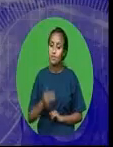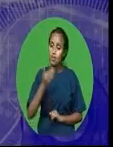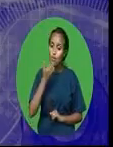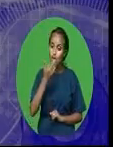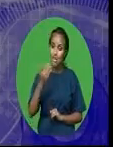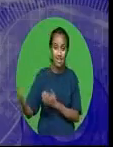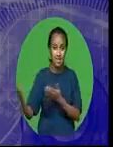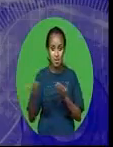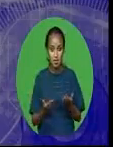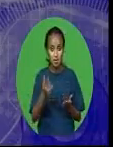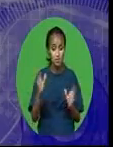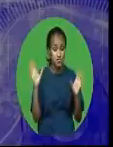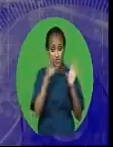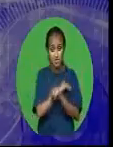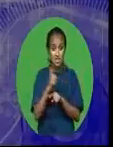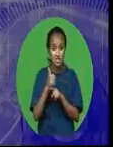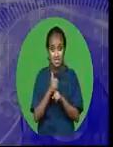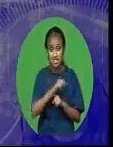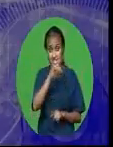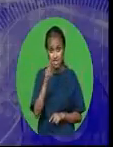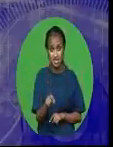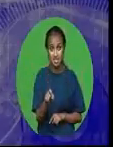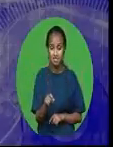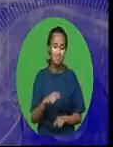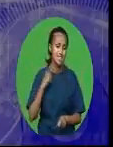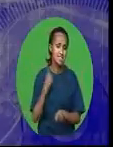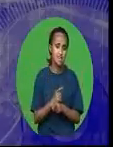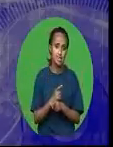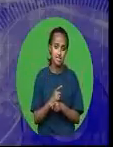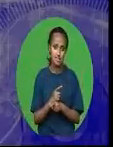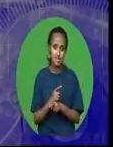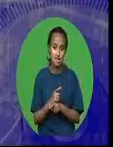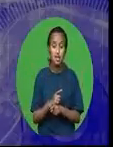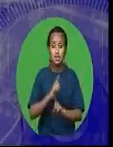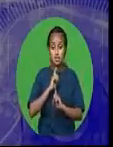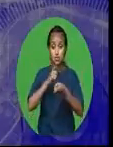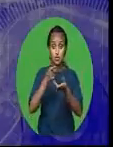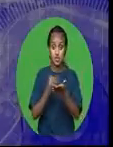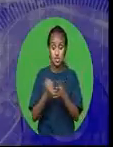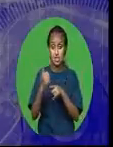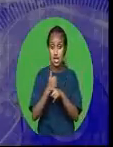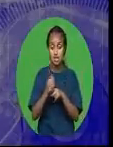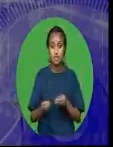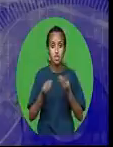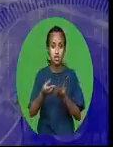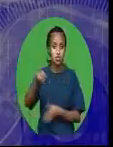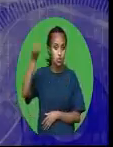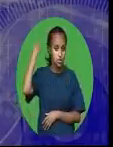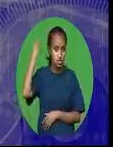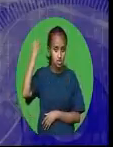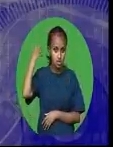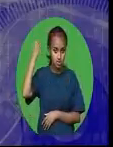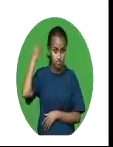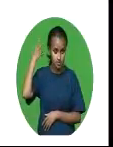Welcome back. Did you complete the exercise? Excellent. The solution to the activity is given on your